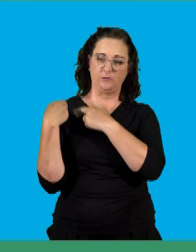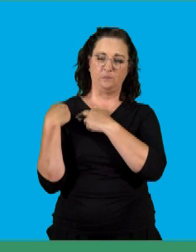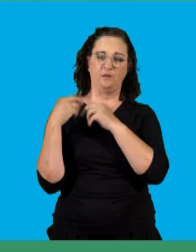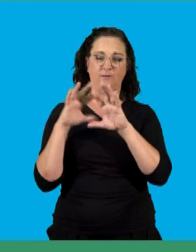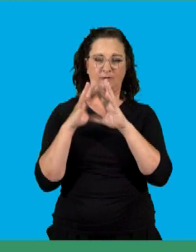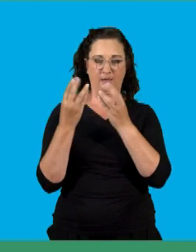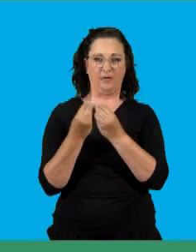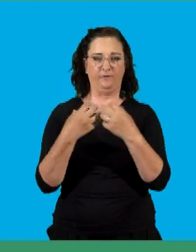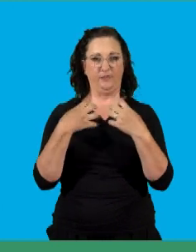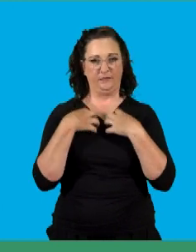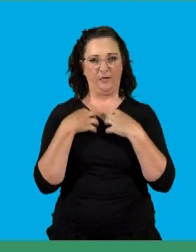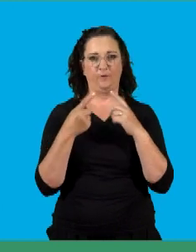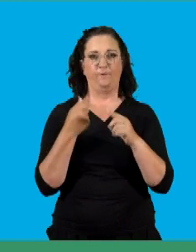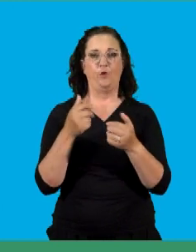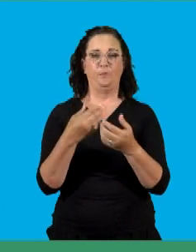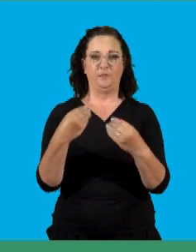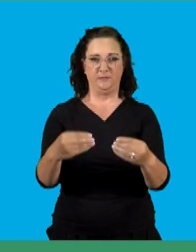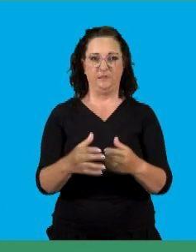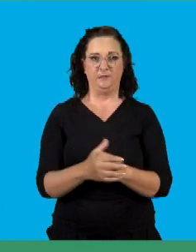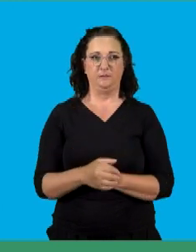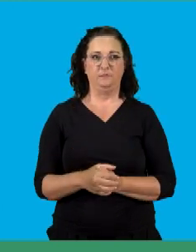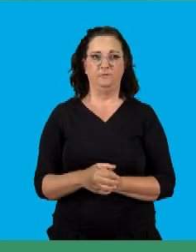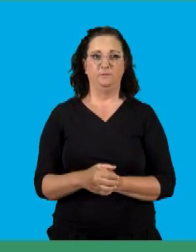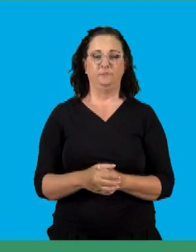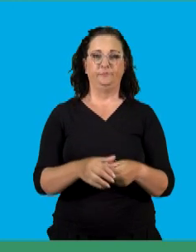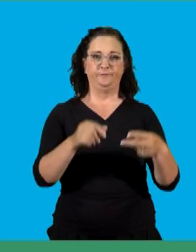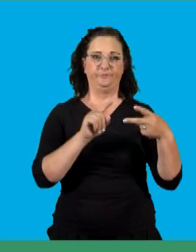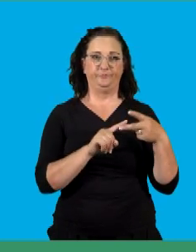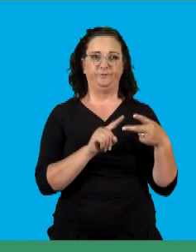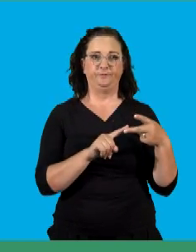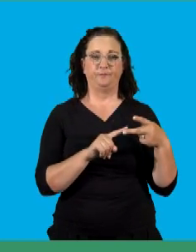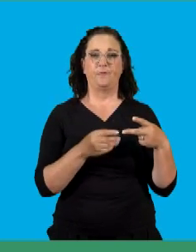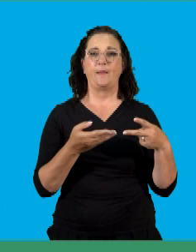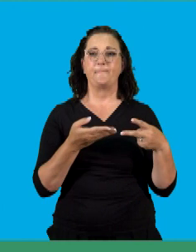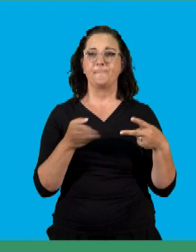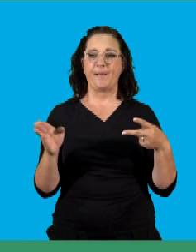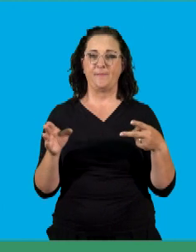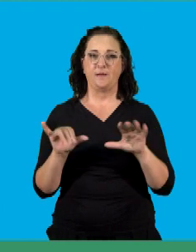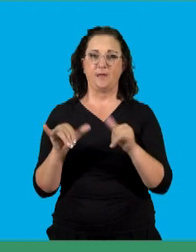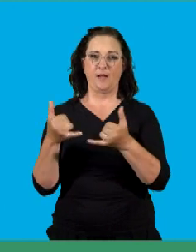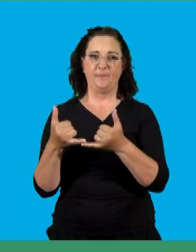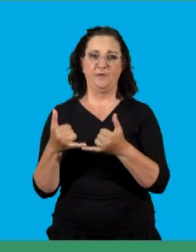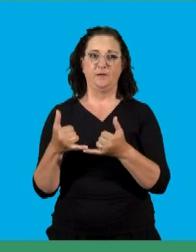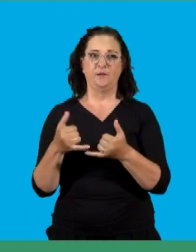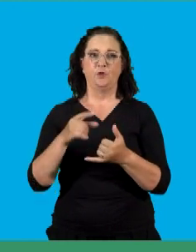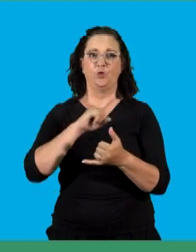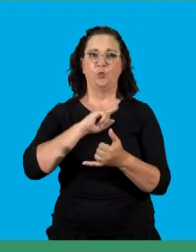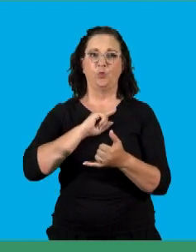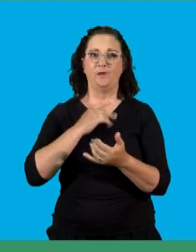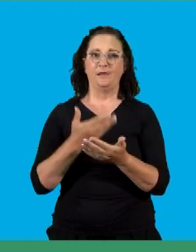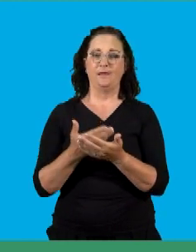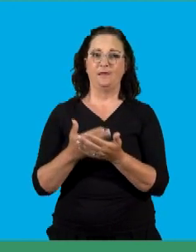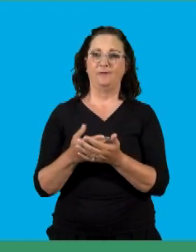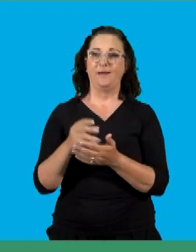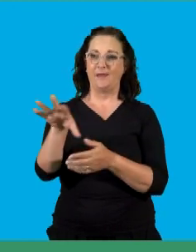responsible for all the debts of the business, which is a partnership. Then we said the other one, it's a public company because it's only